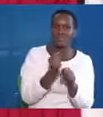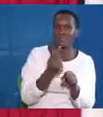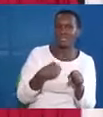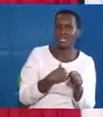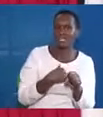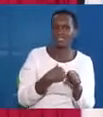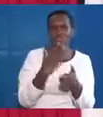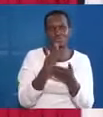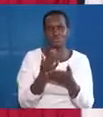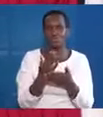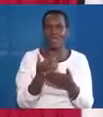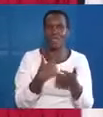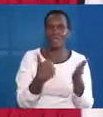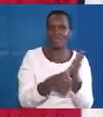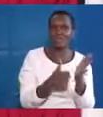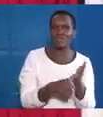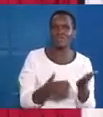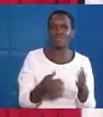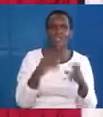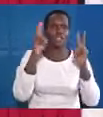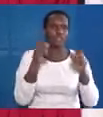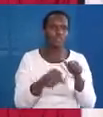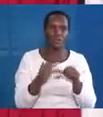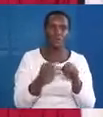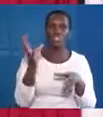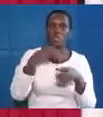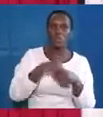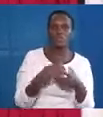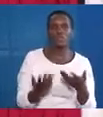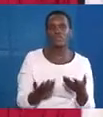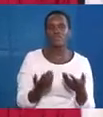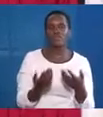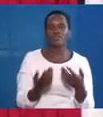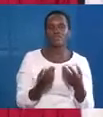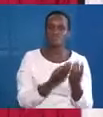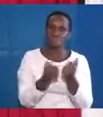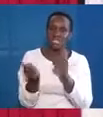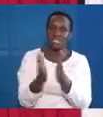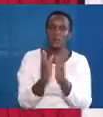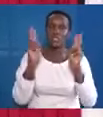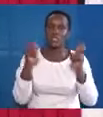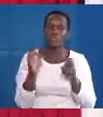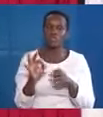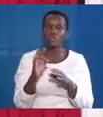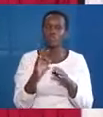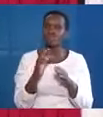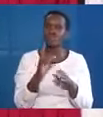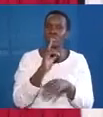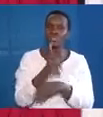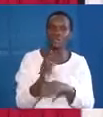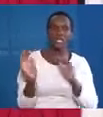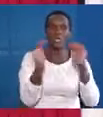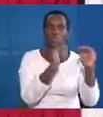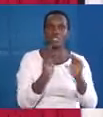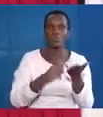consistently fight. The issues of inclusion and inclusivity. Dealing with the issues of ensuring equitable